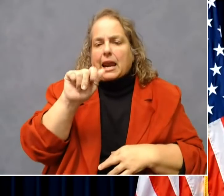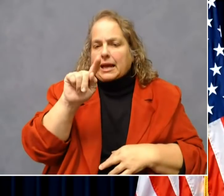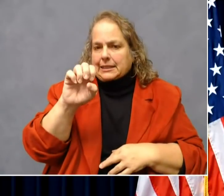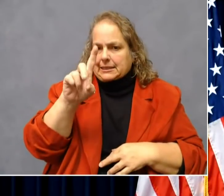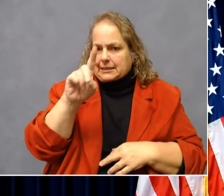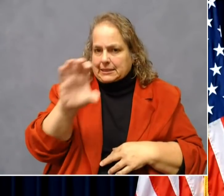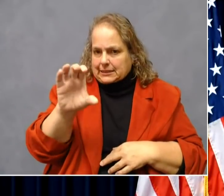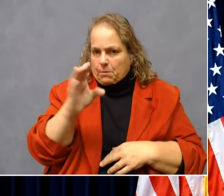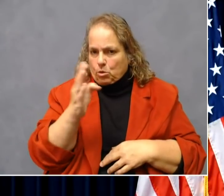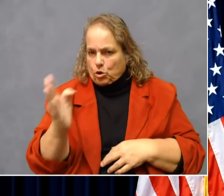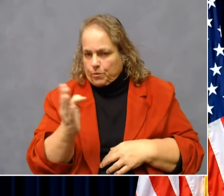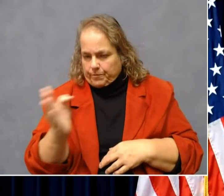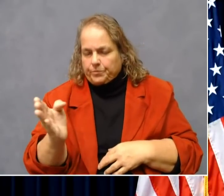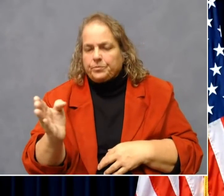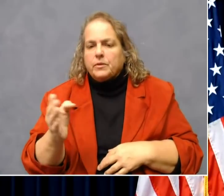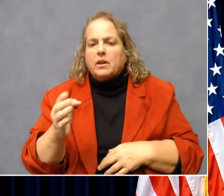their